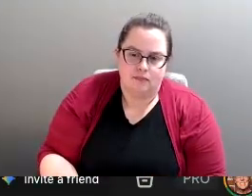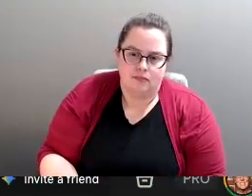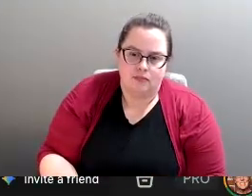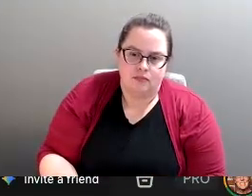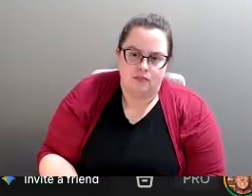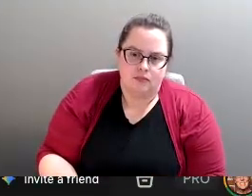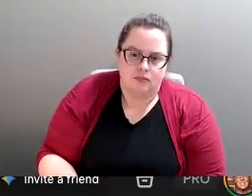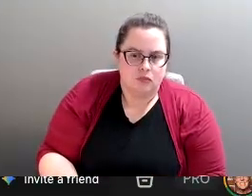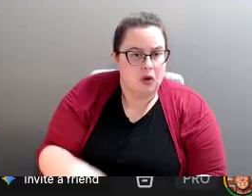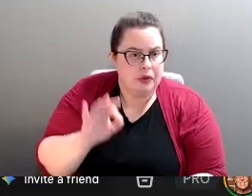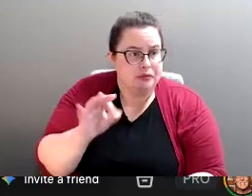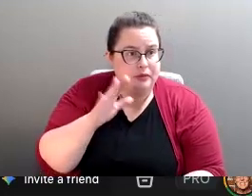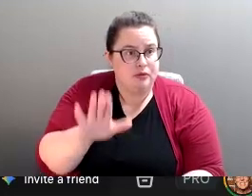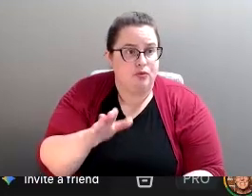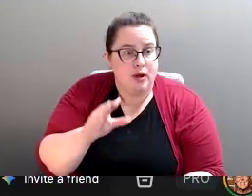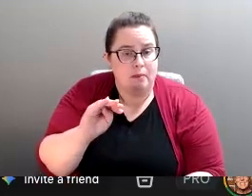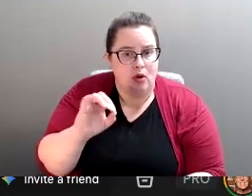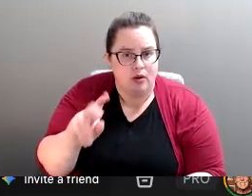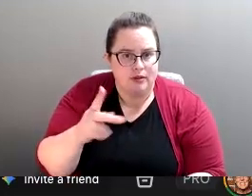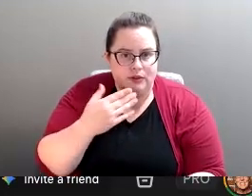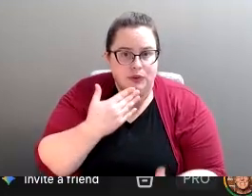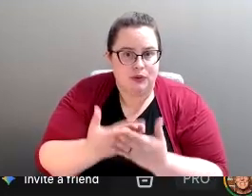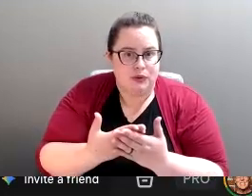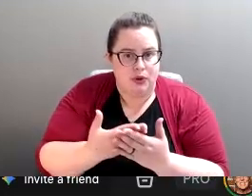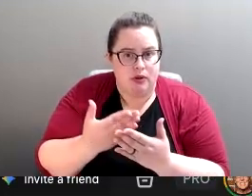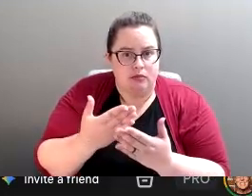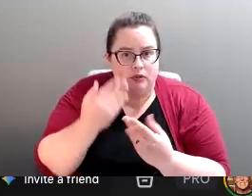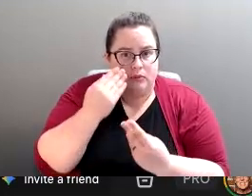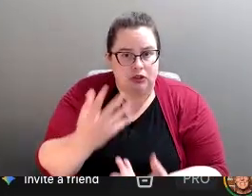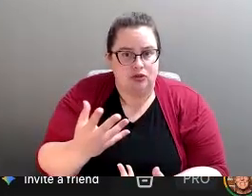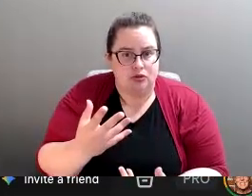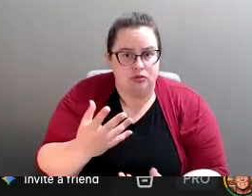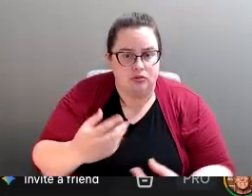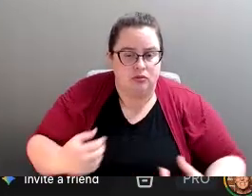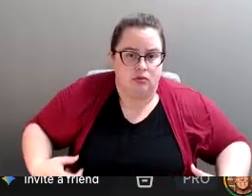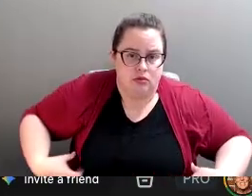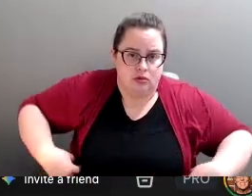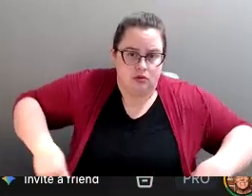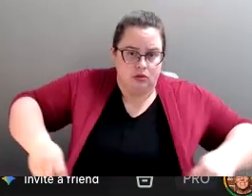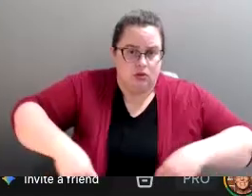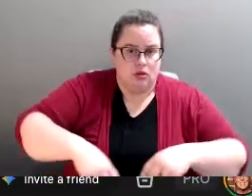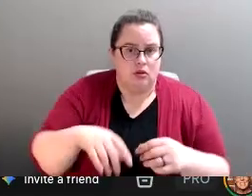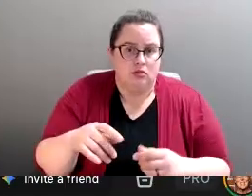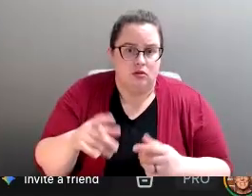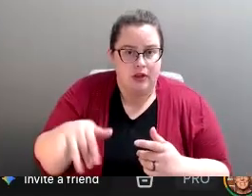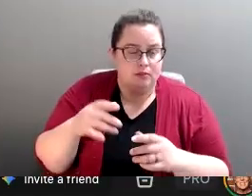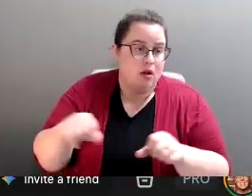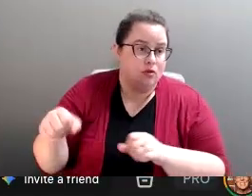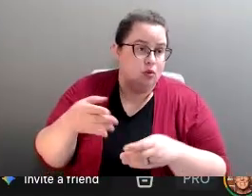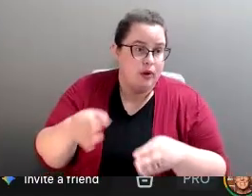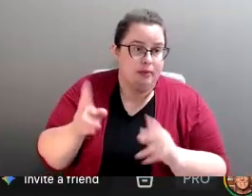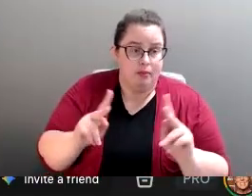Good. That's great, Mark. Yeah. So this is good information for folks to have about a possible way they could start using it,